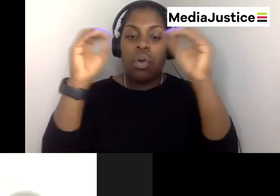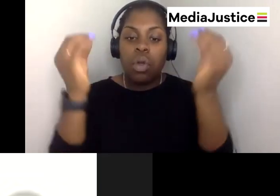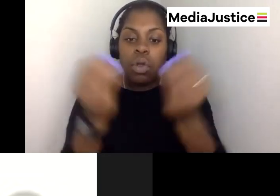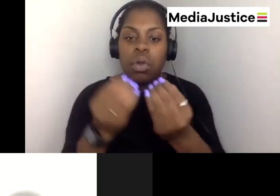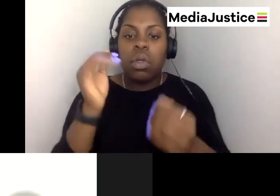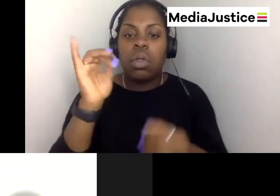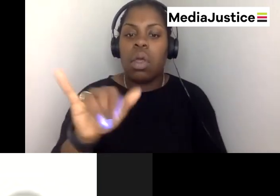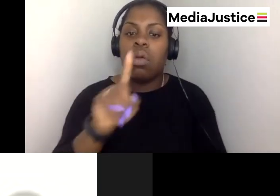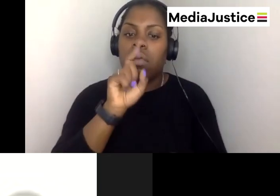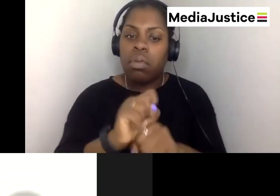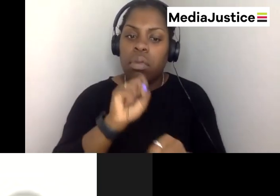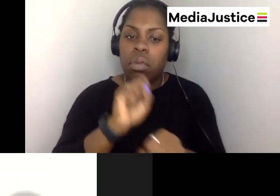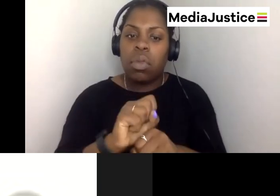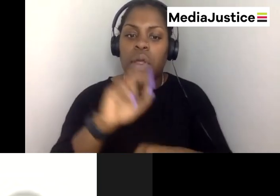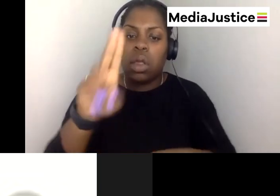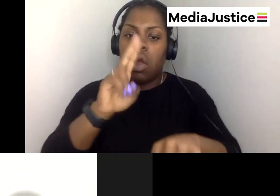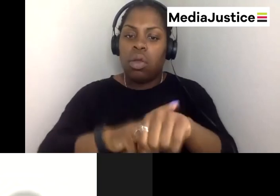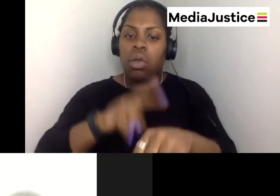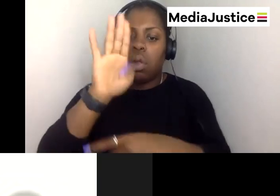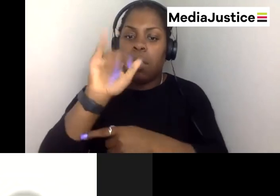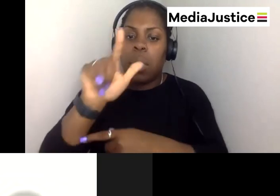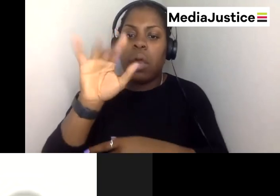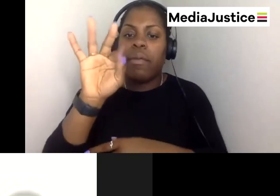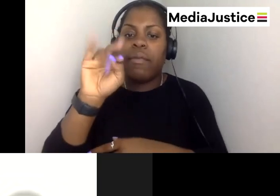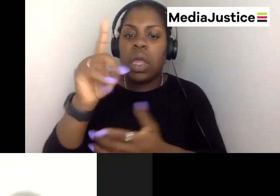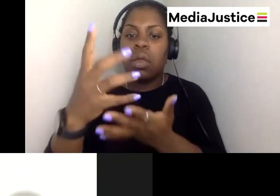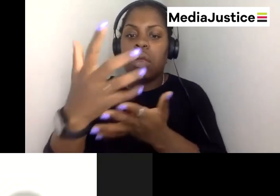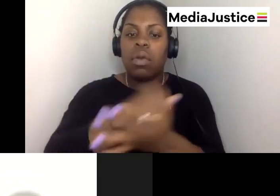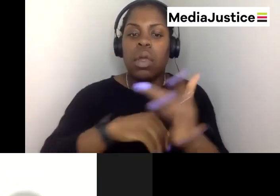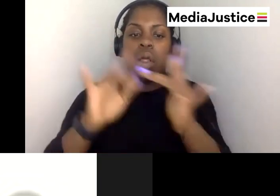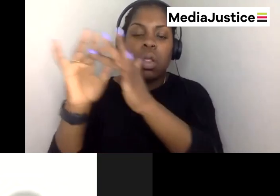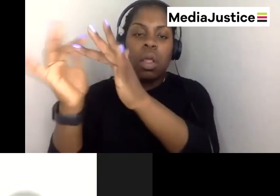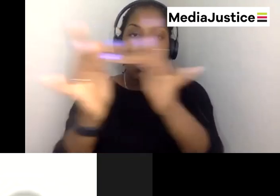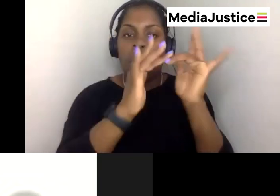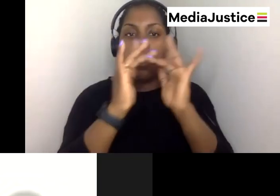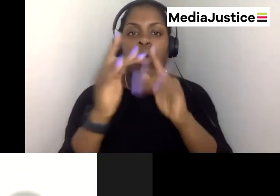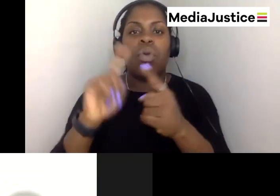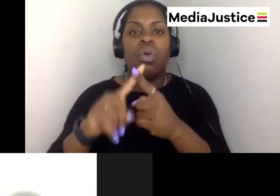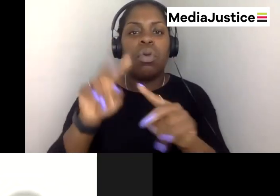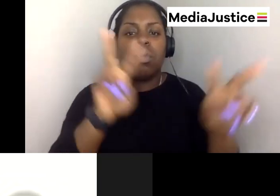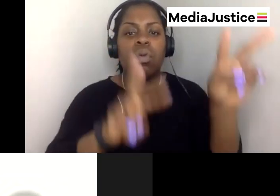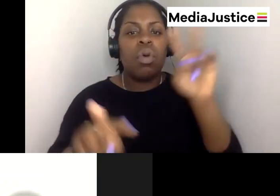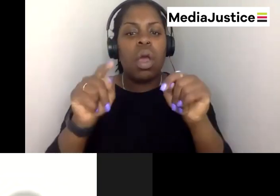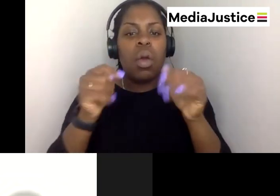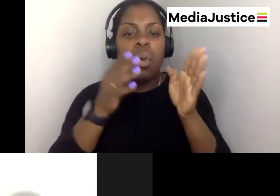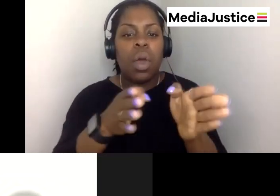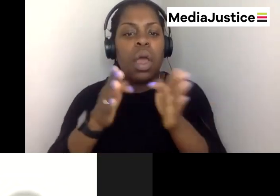the country, which has been doing a lot of work on looking at the ways in which